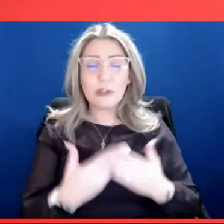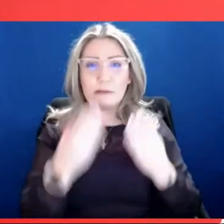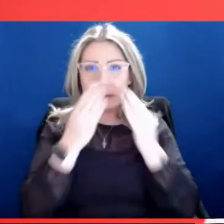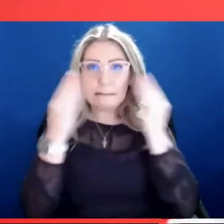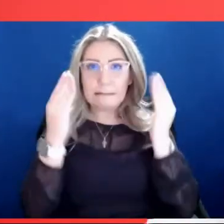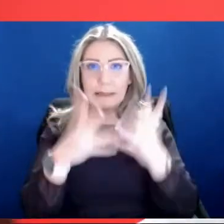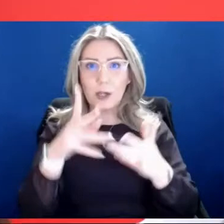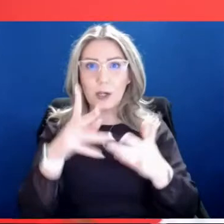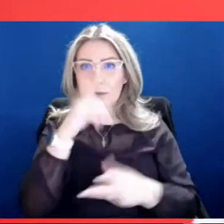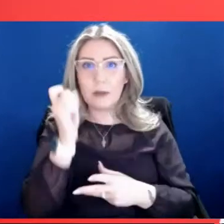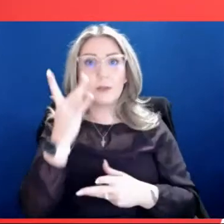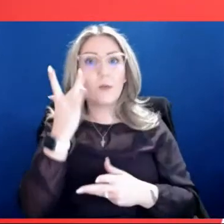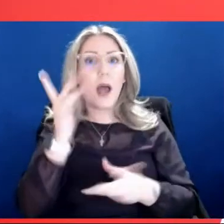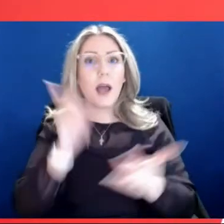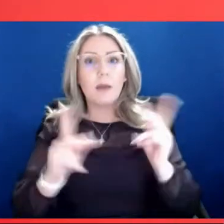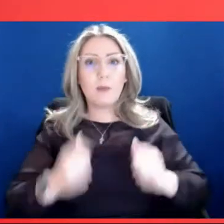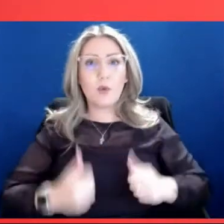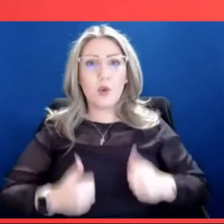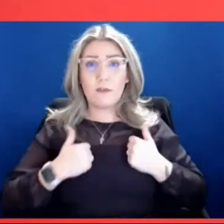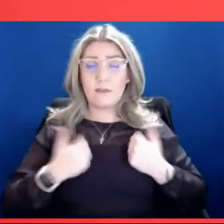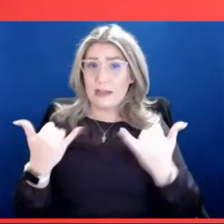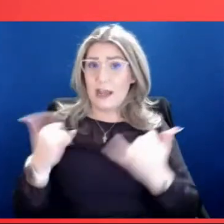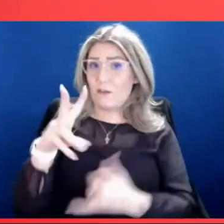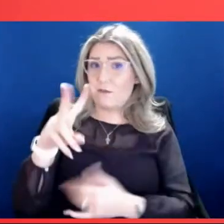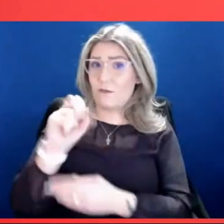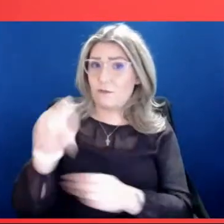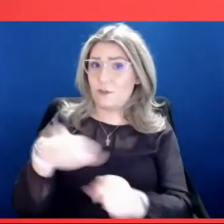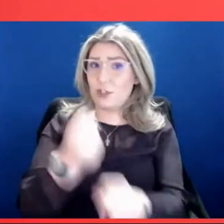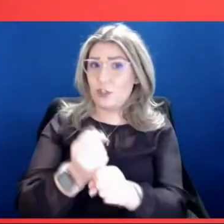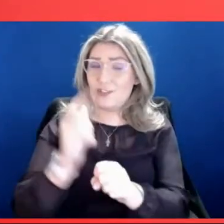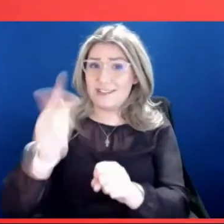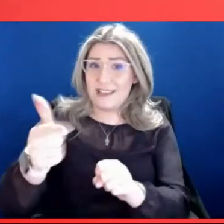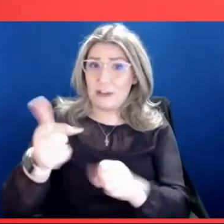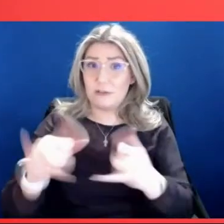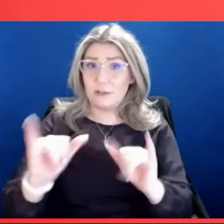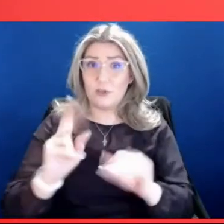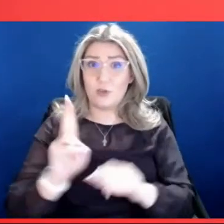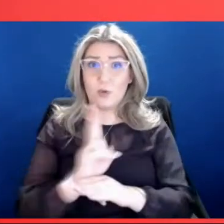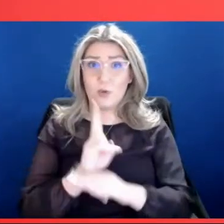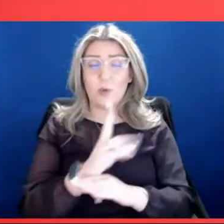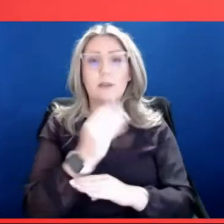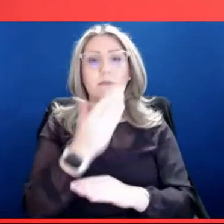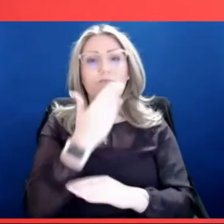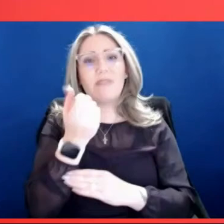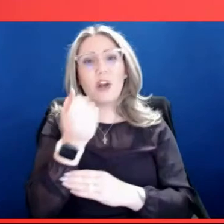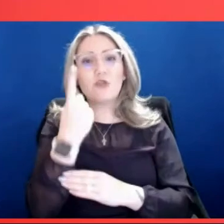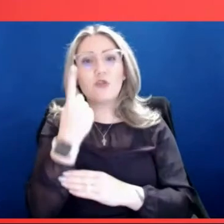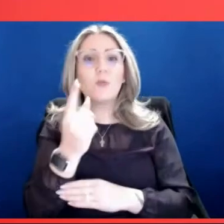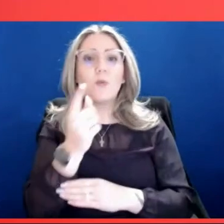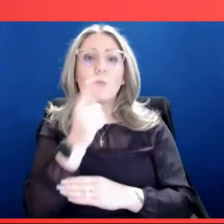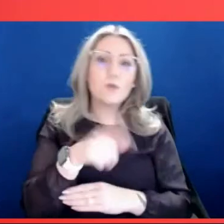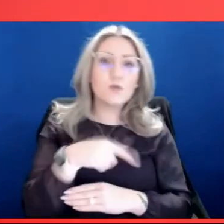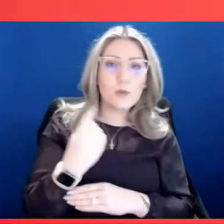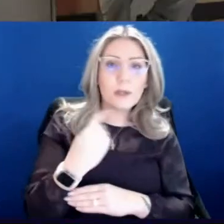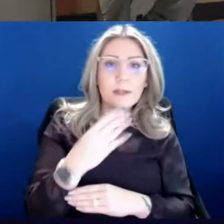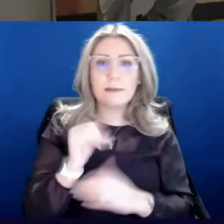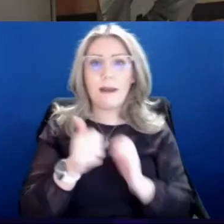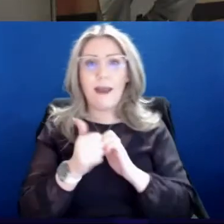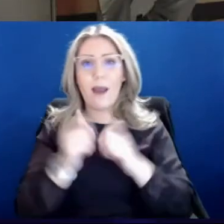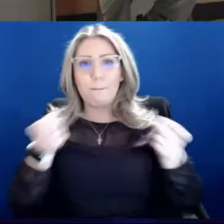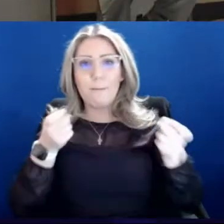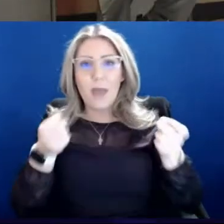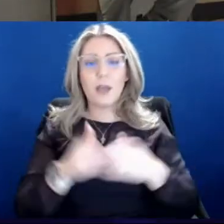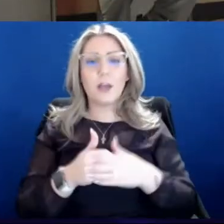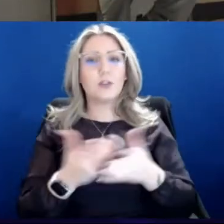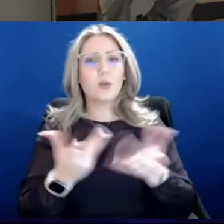living. And now 50 years later, it's still in use, and we have a lot better understanding of who's at risk and how to manage it. I want to ask you